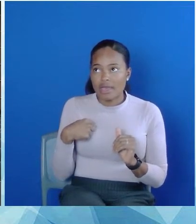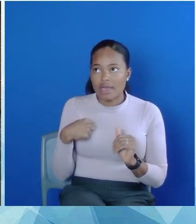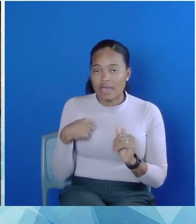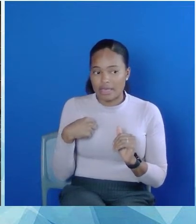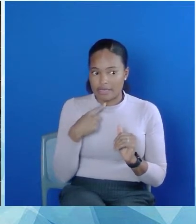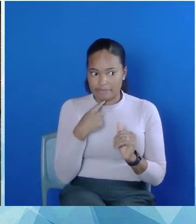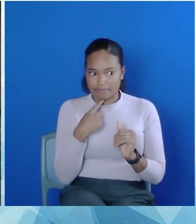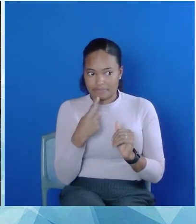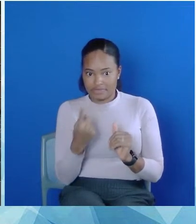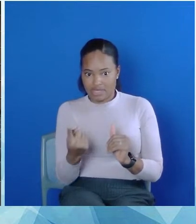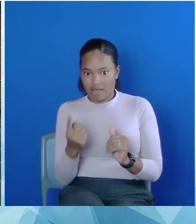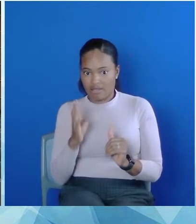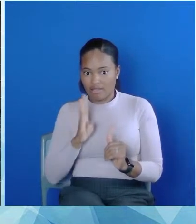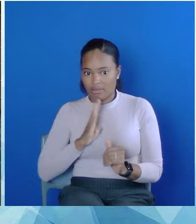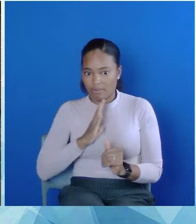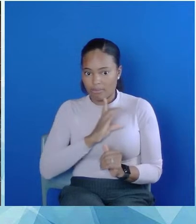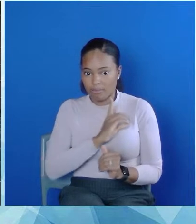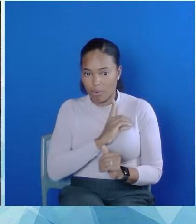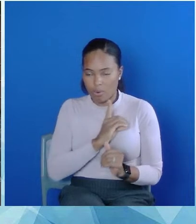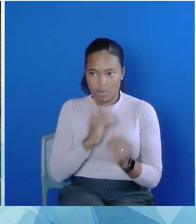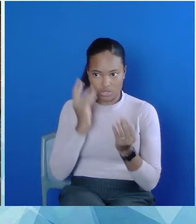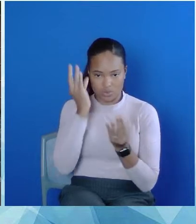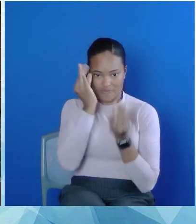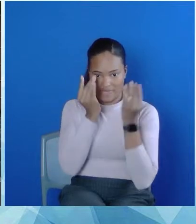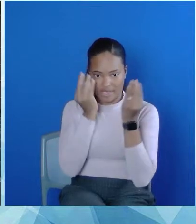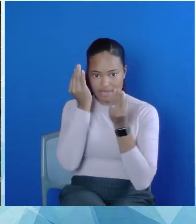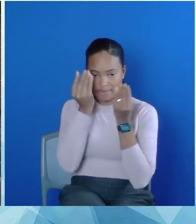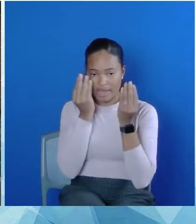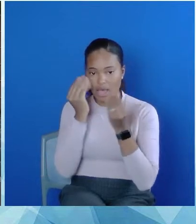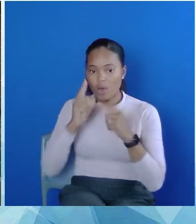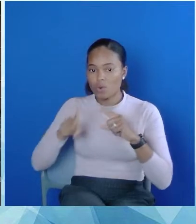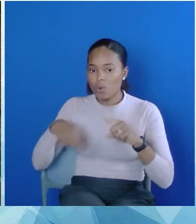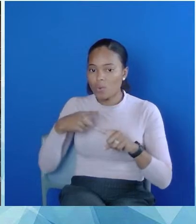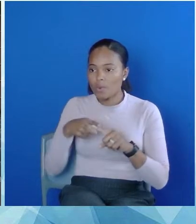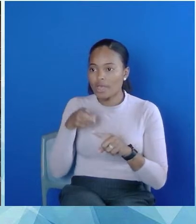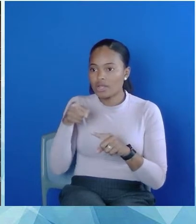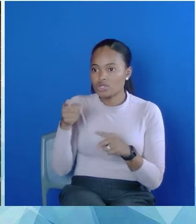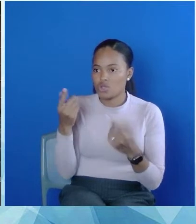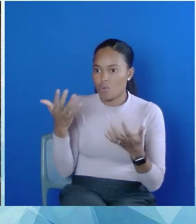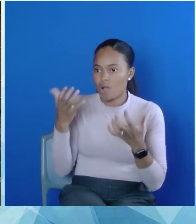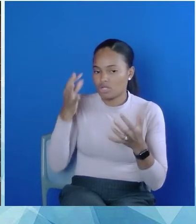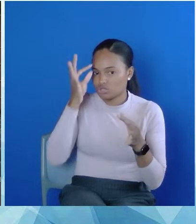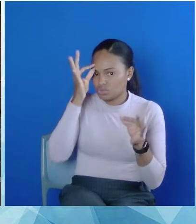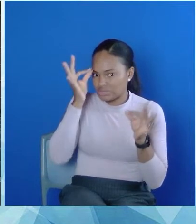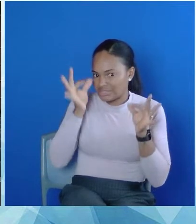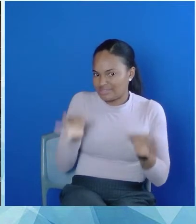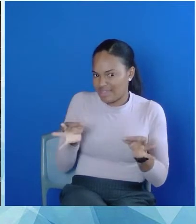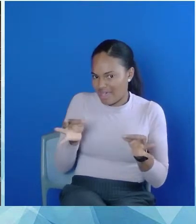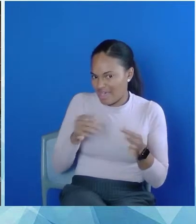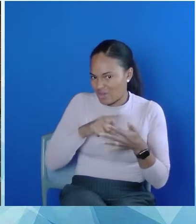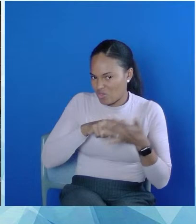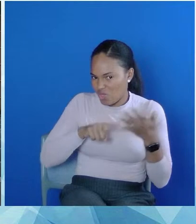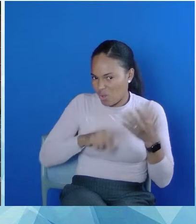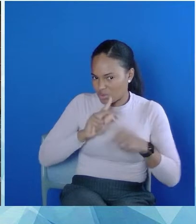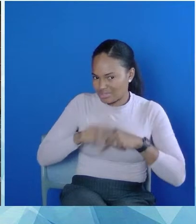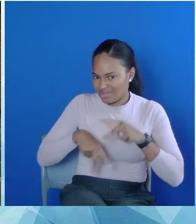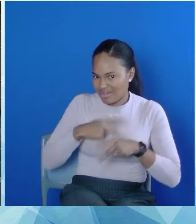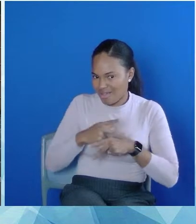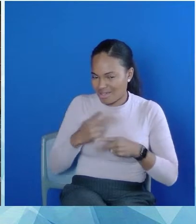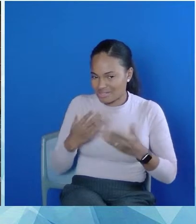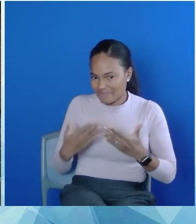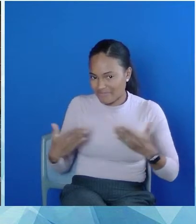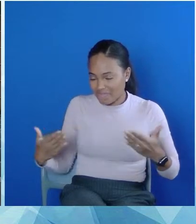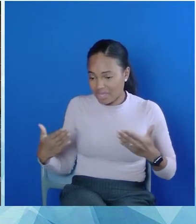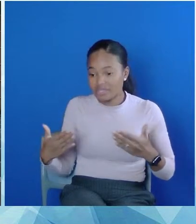board just to think about when you want to make those types of decisions is, are these